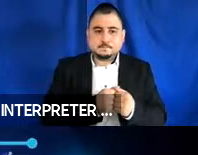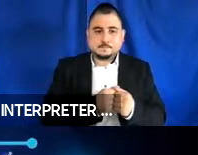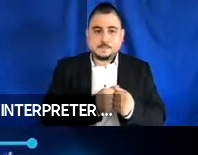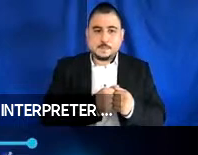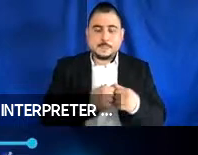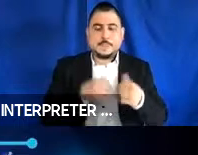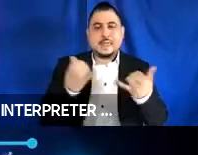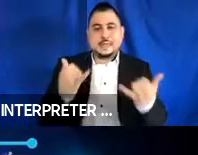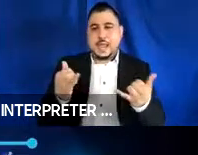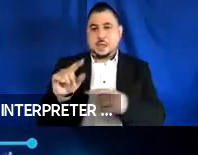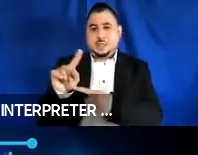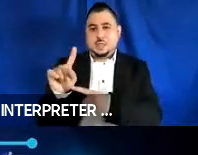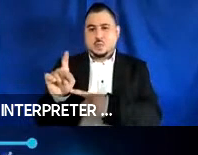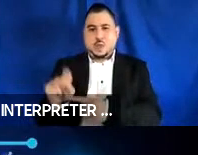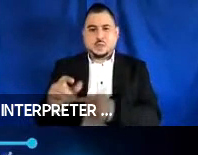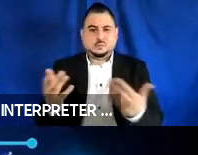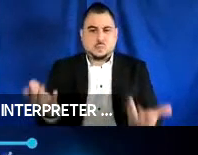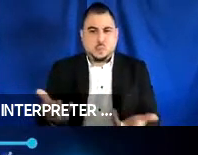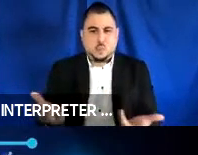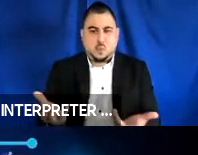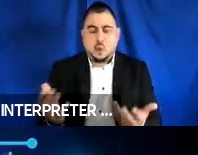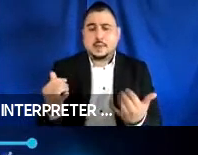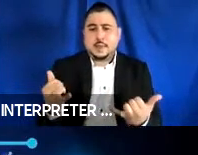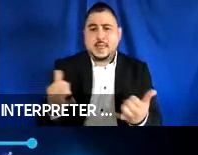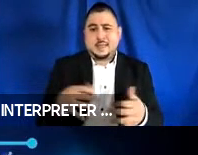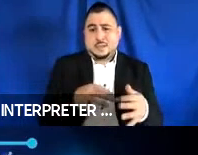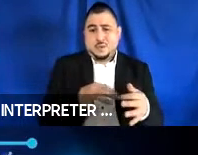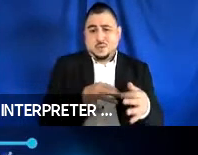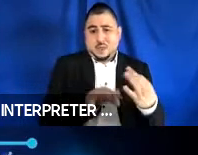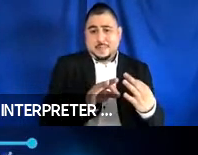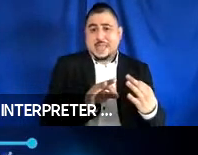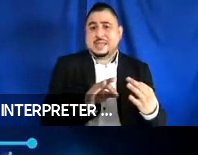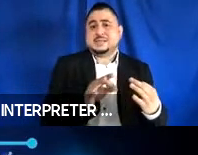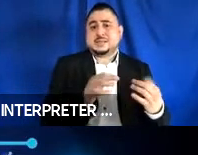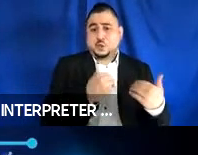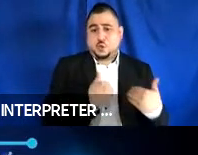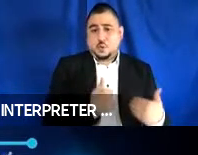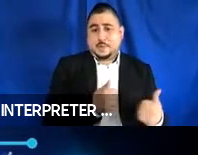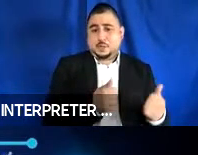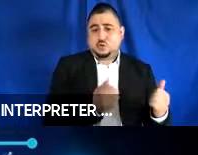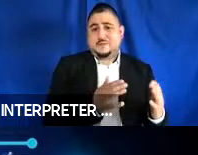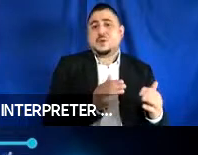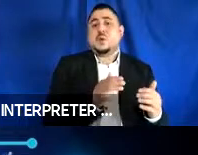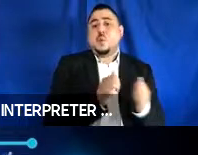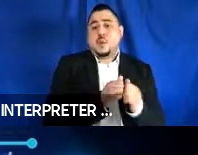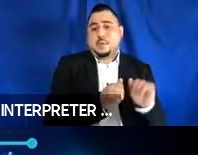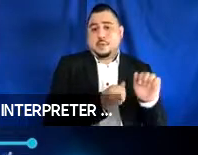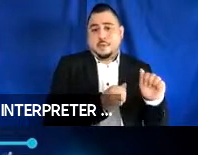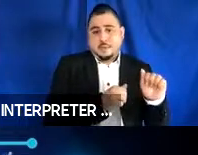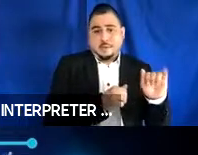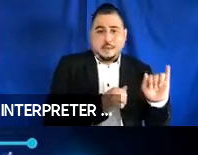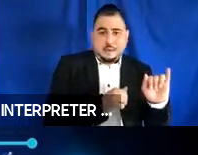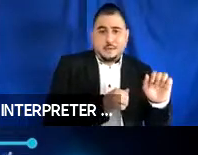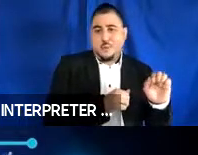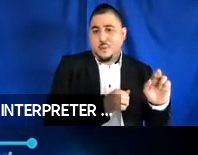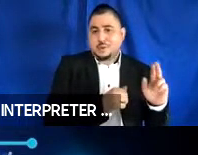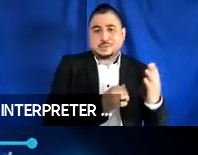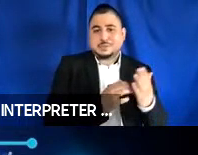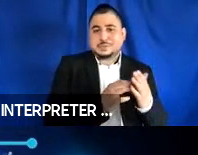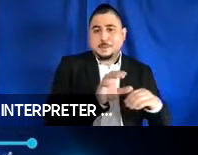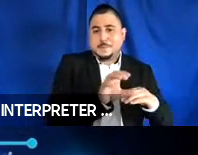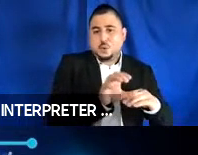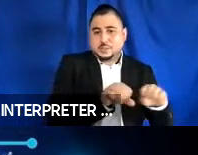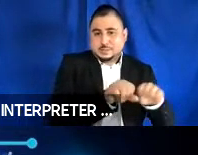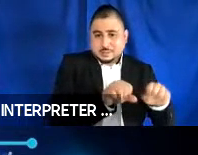So the question then becomes, if we replace the human driver with AI or some artificial intelligence or